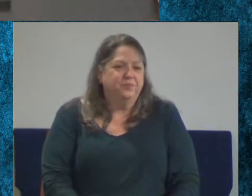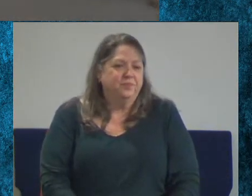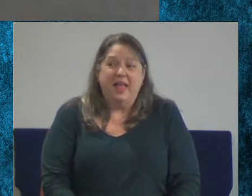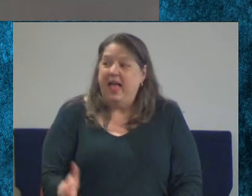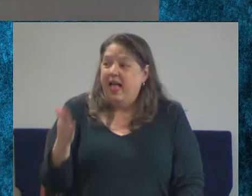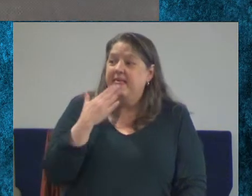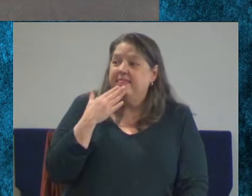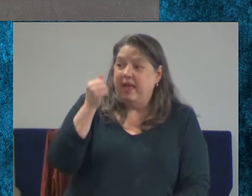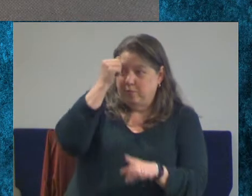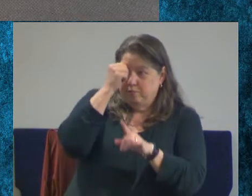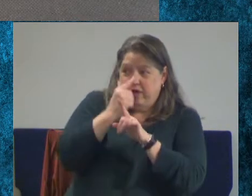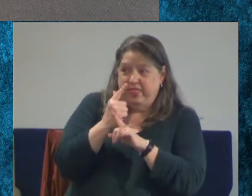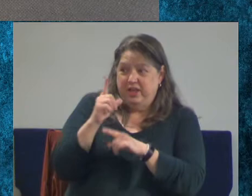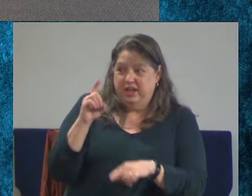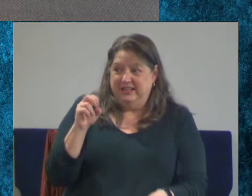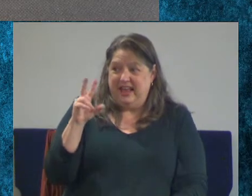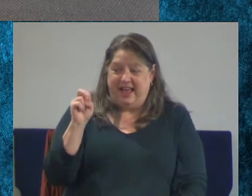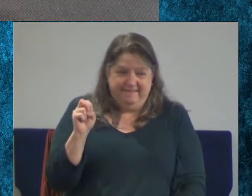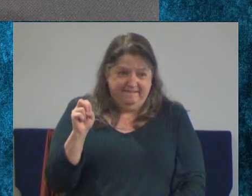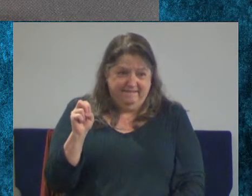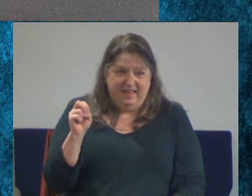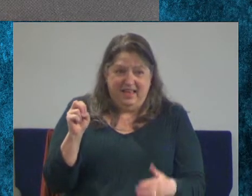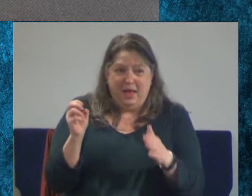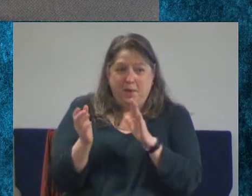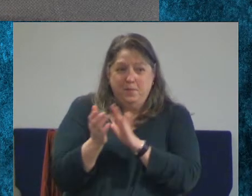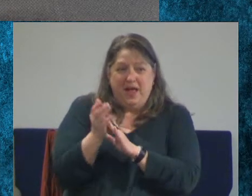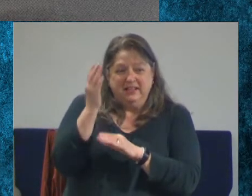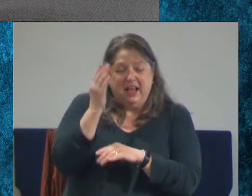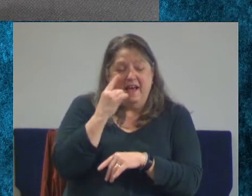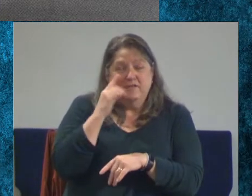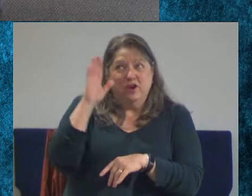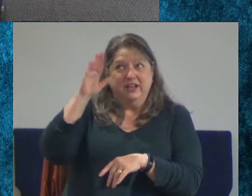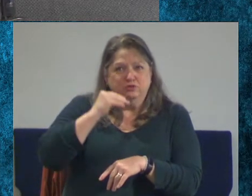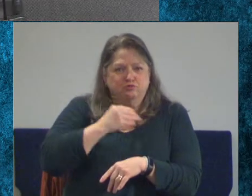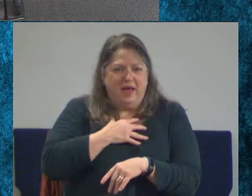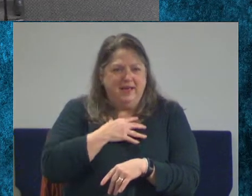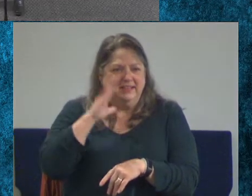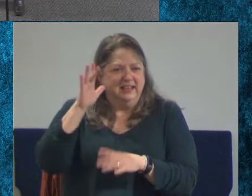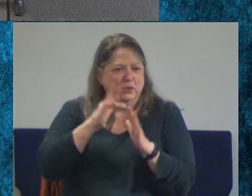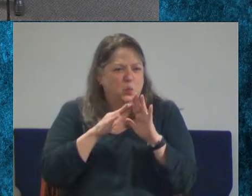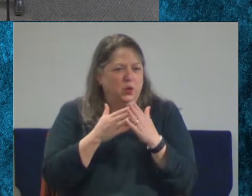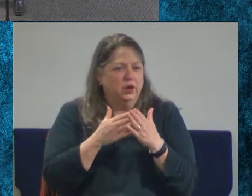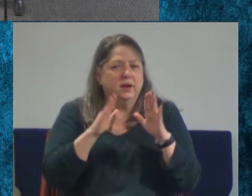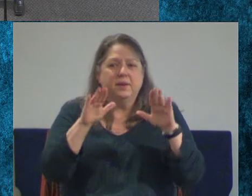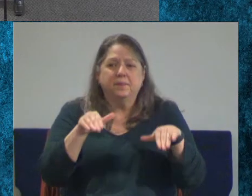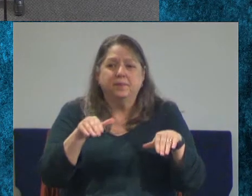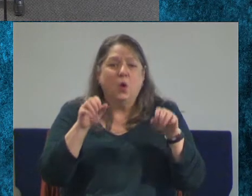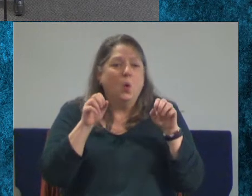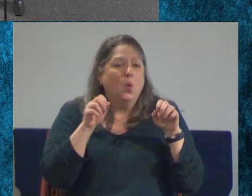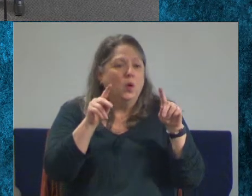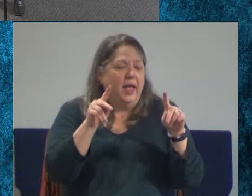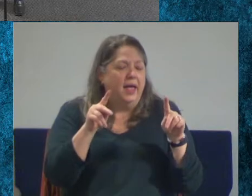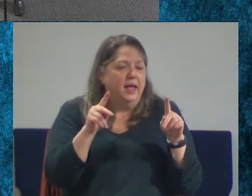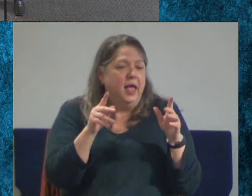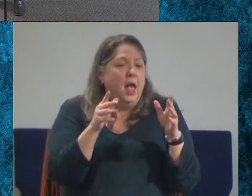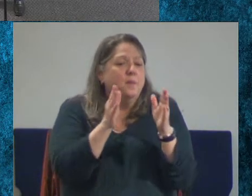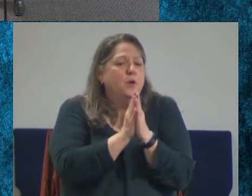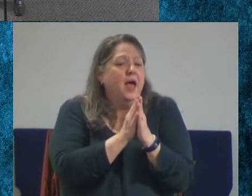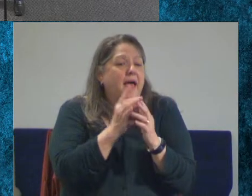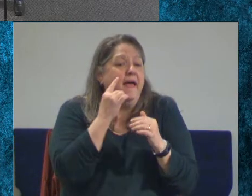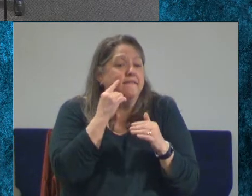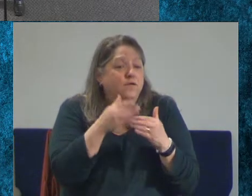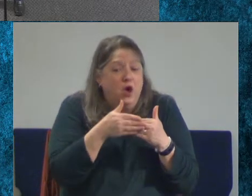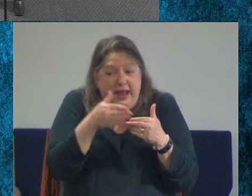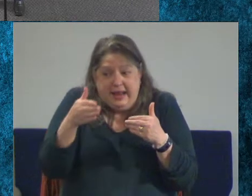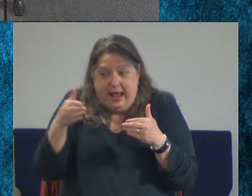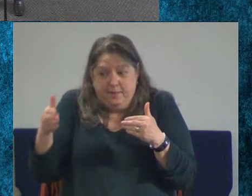Amen. Thank you, Brother Dave. Praise God for his word and his grace. Amen. Let's continue to pray for neighbors, friends, brothers